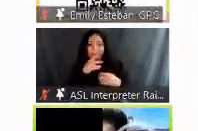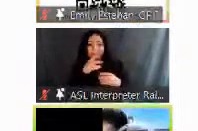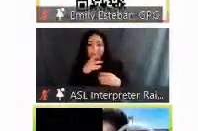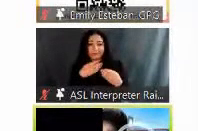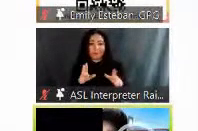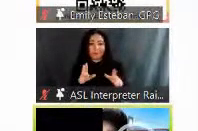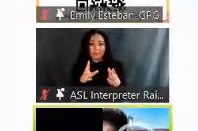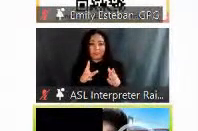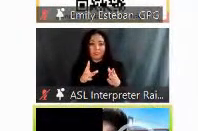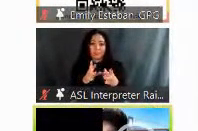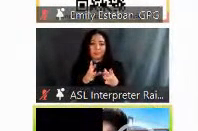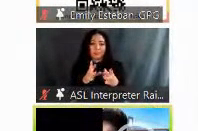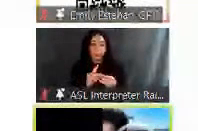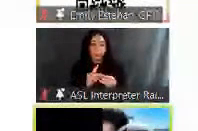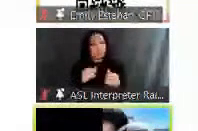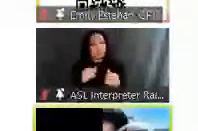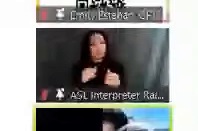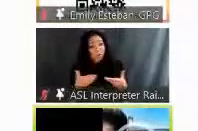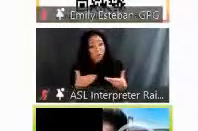ask questions,